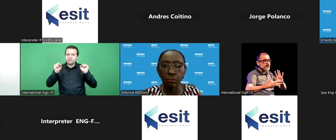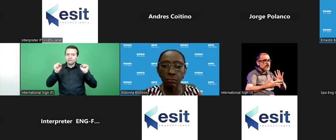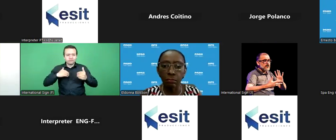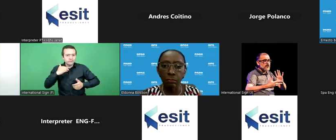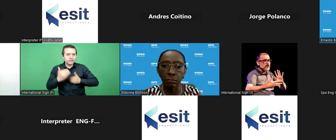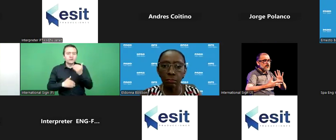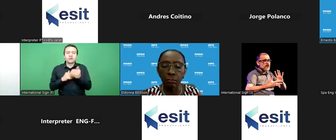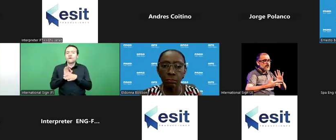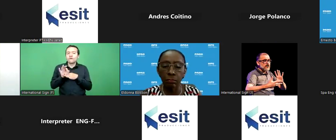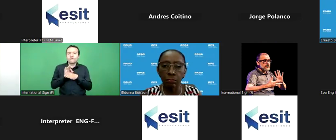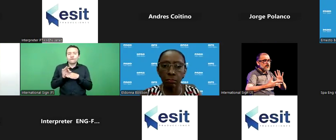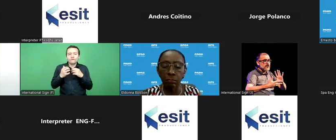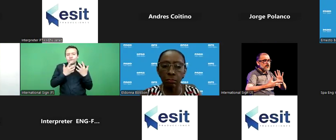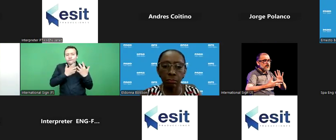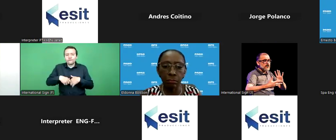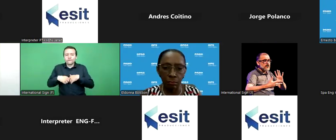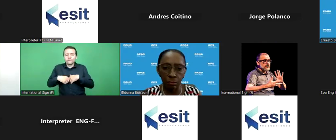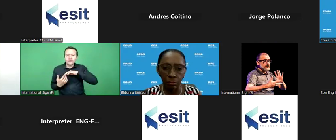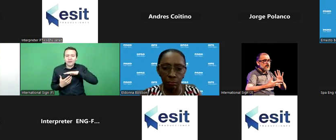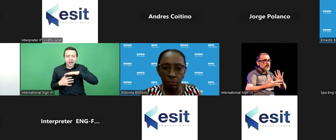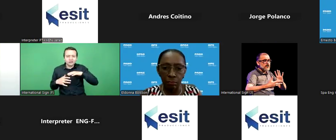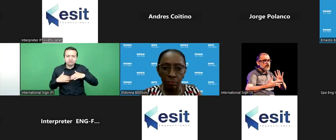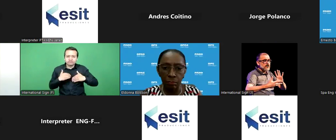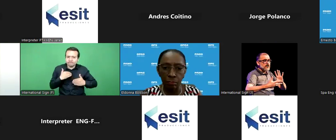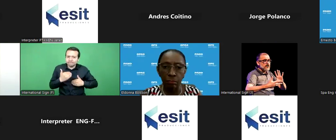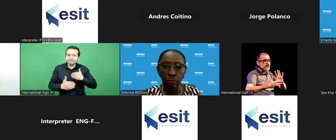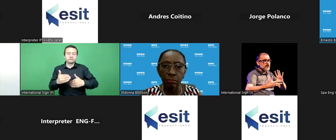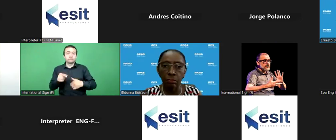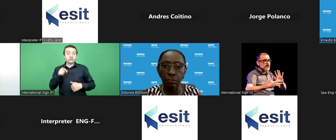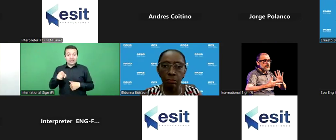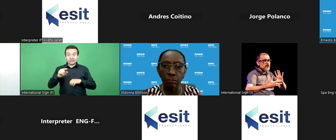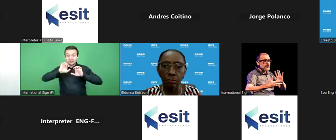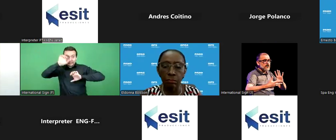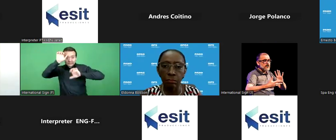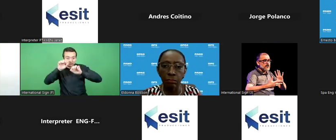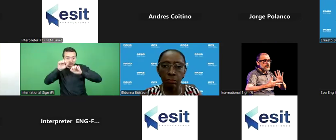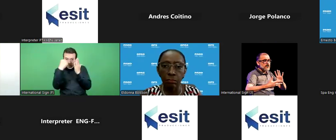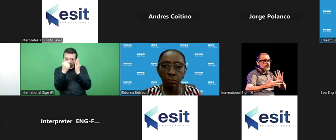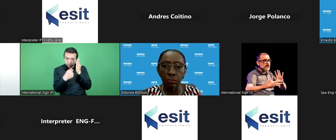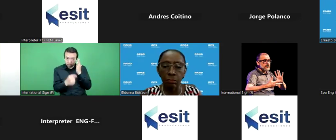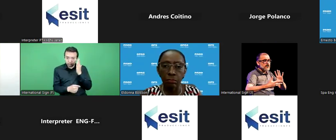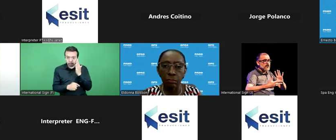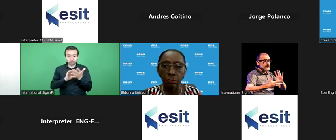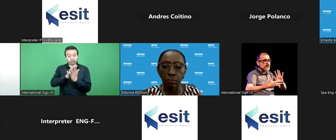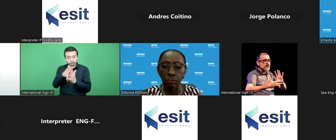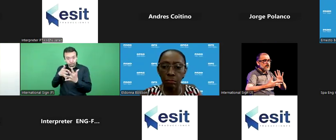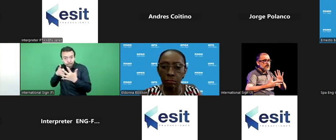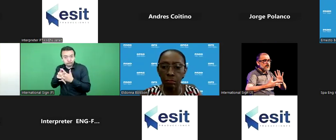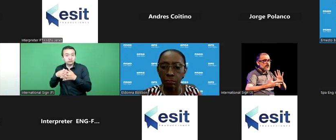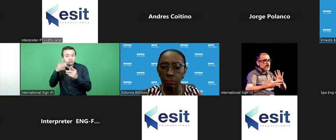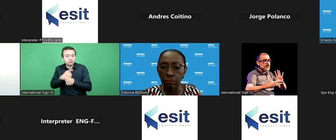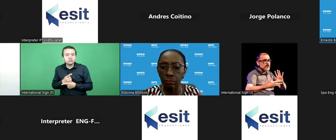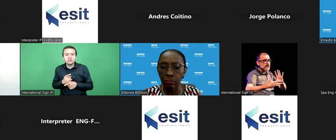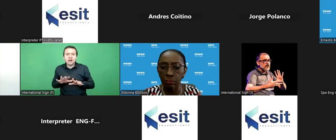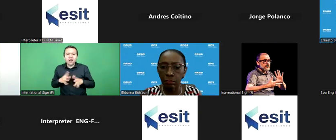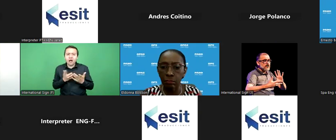EPHF evaluation and strengthening exercise informs the PAHO's country cooperation strategy? So we're going to start